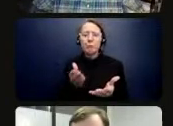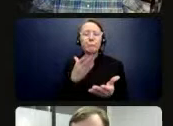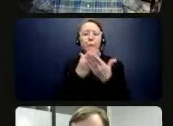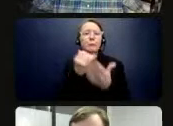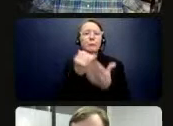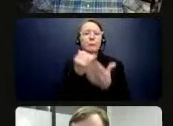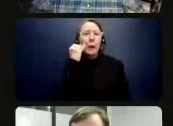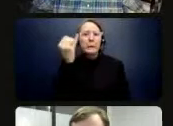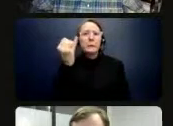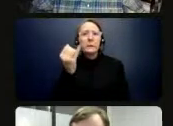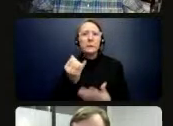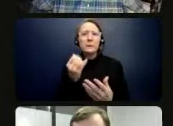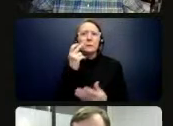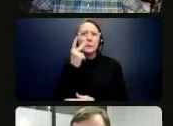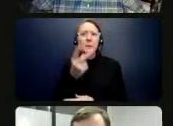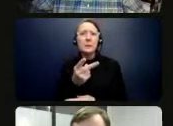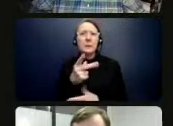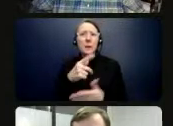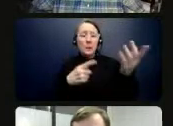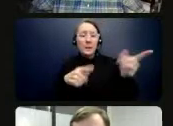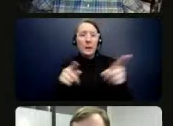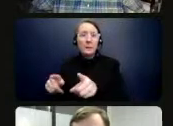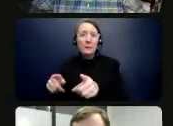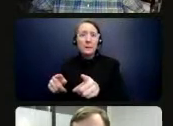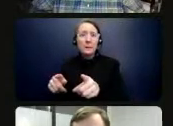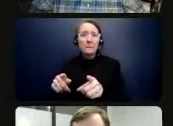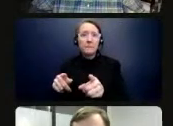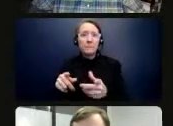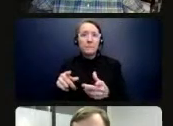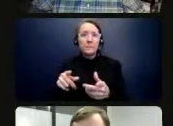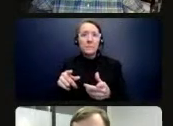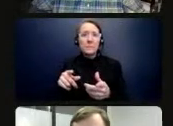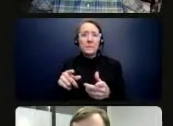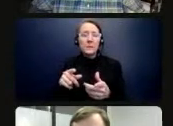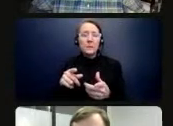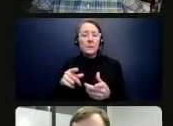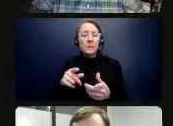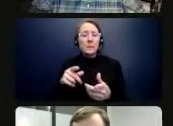see what's happening in these places.